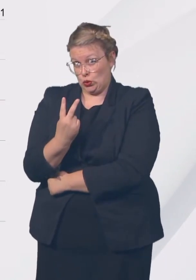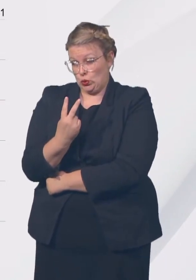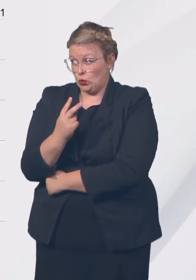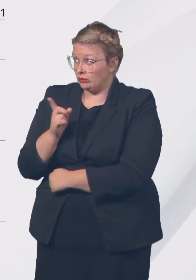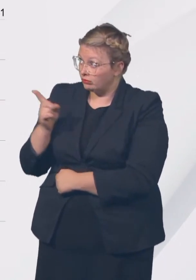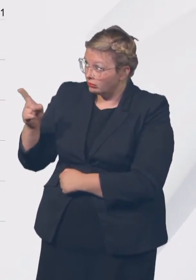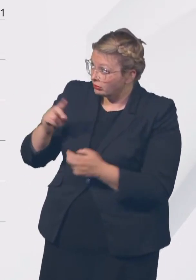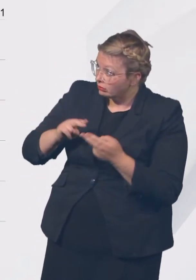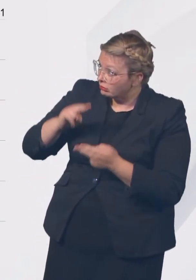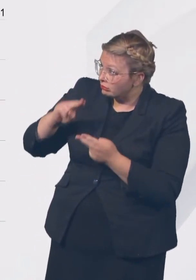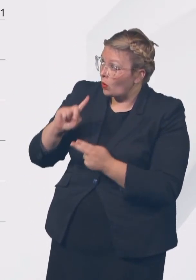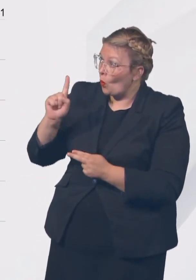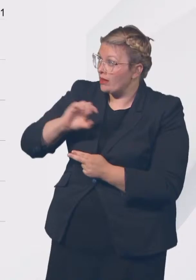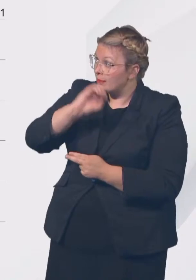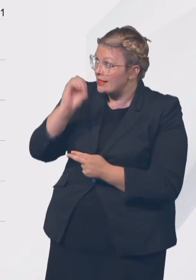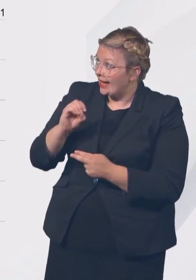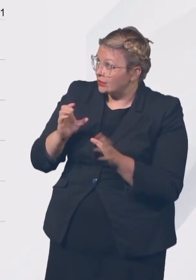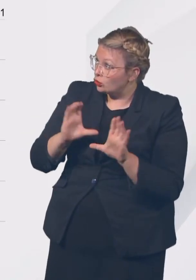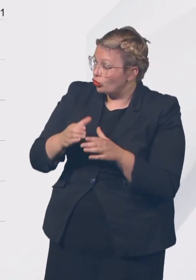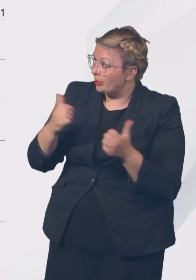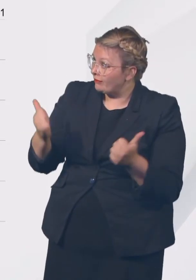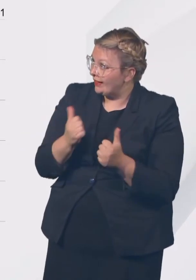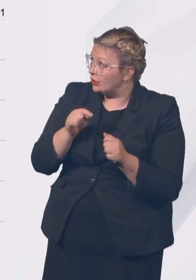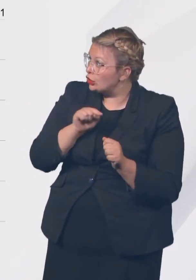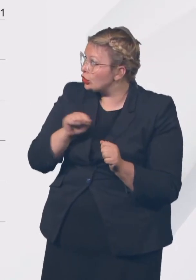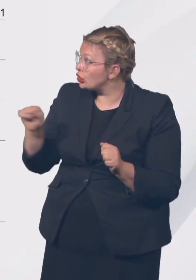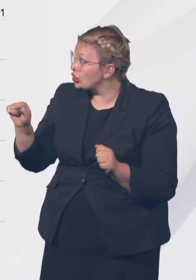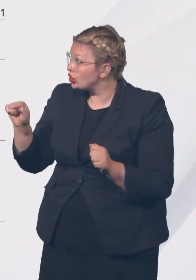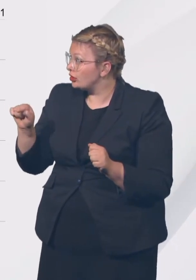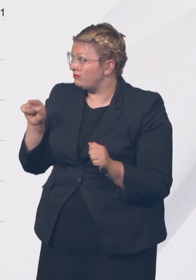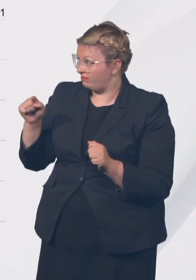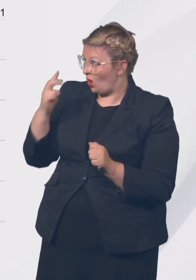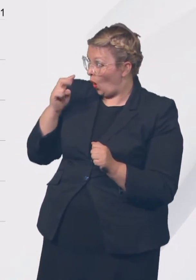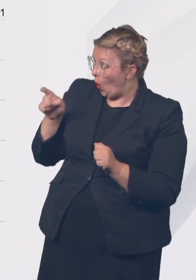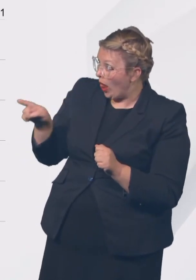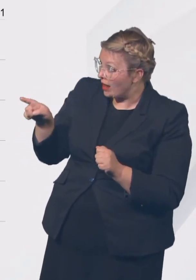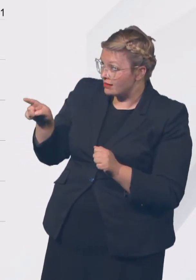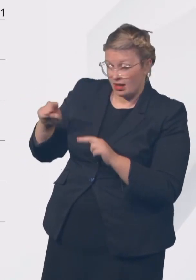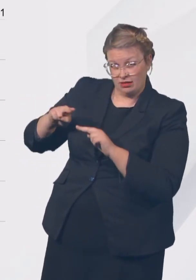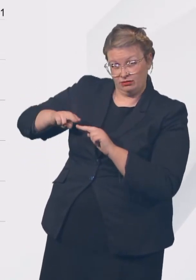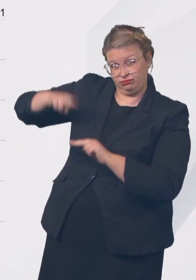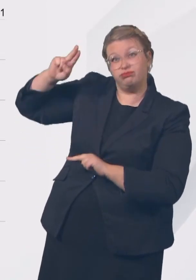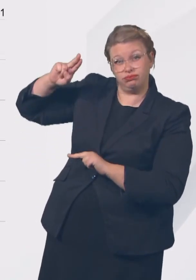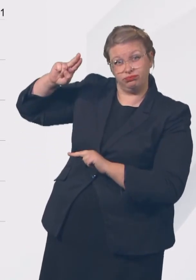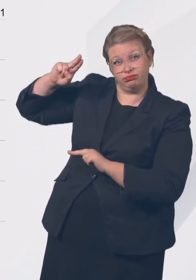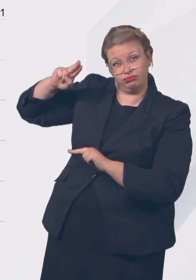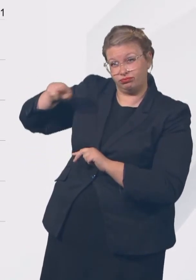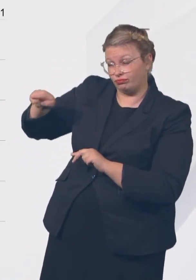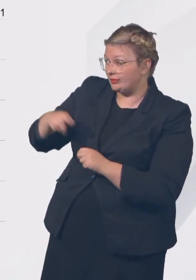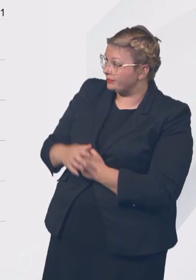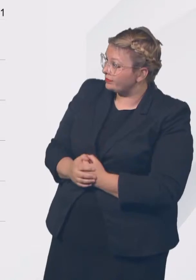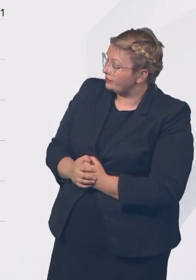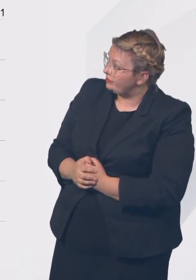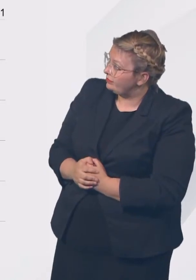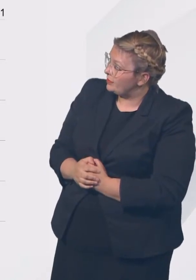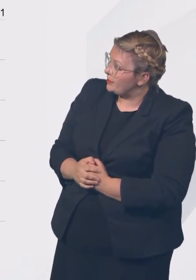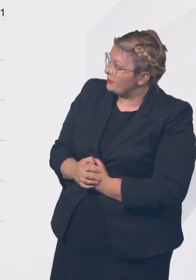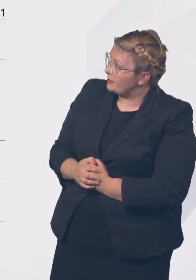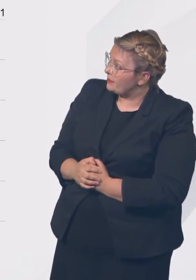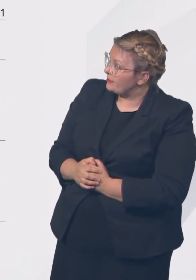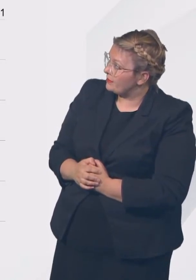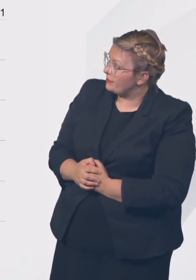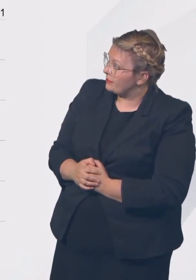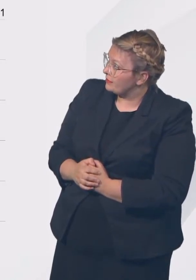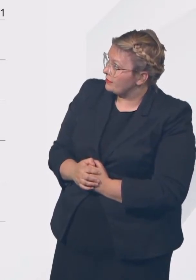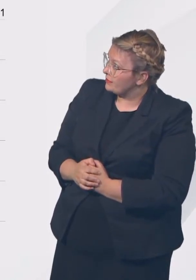reaches more and more people who are younger and younger. And as you can see, across the UK,